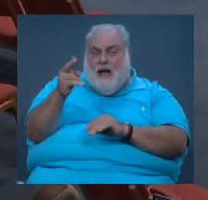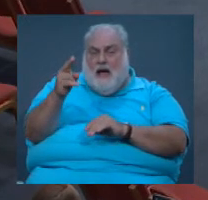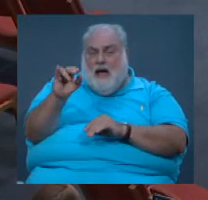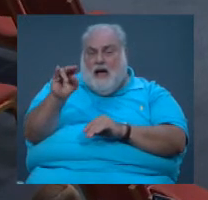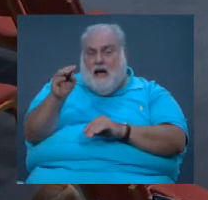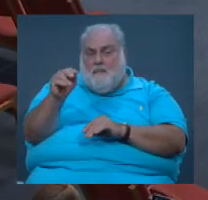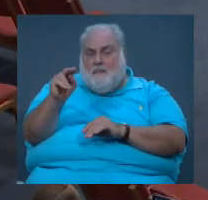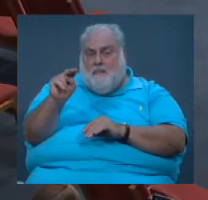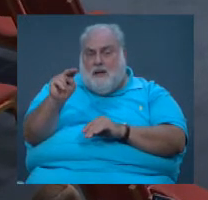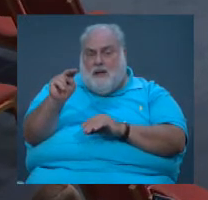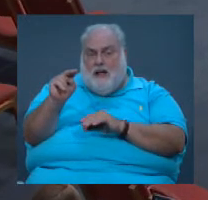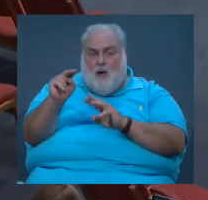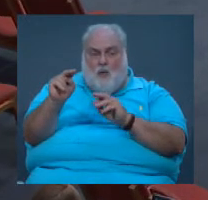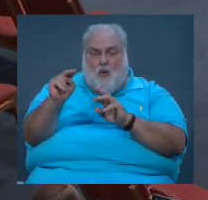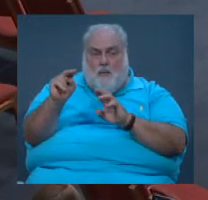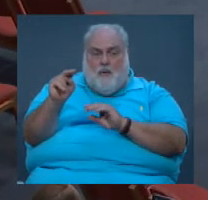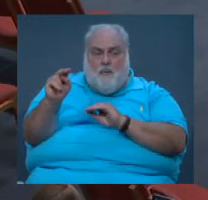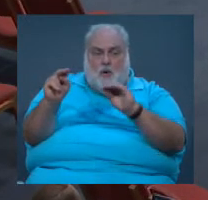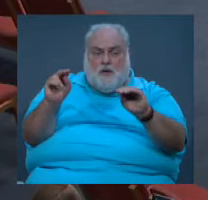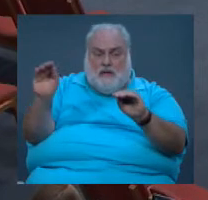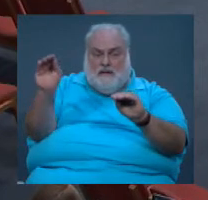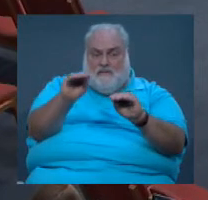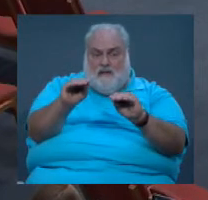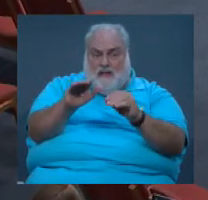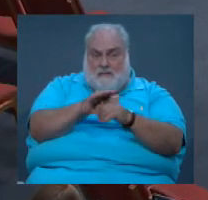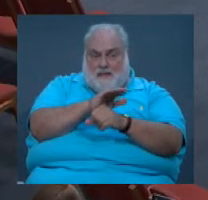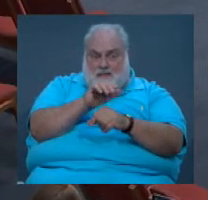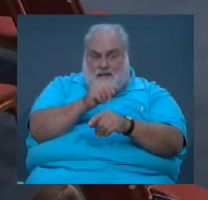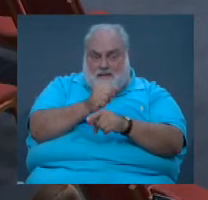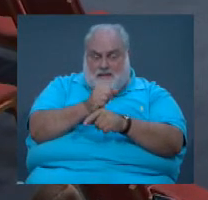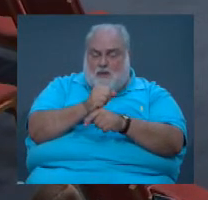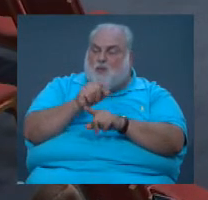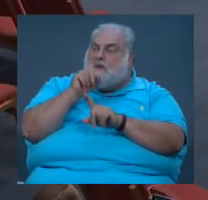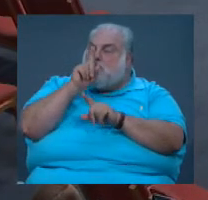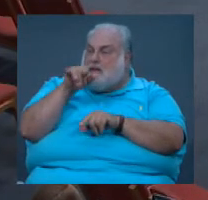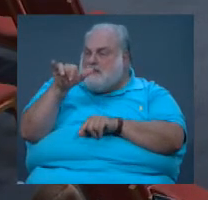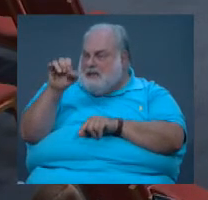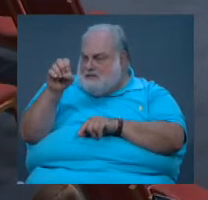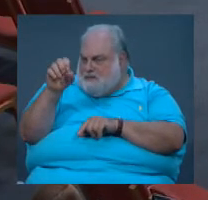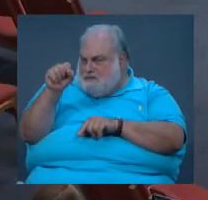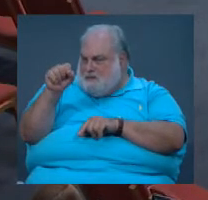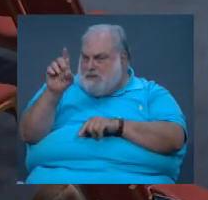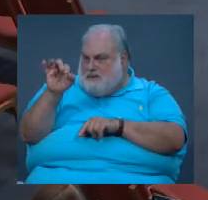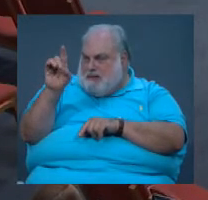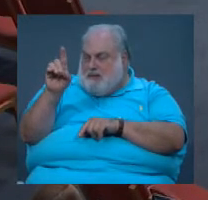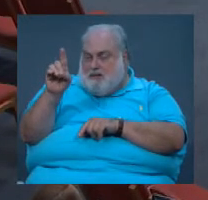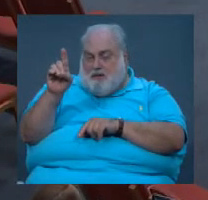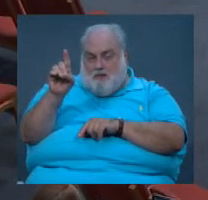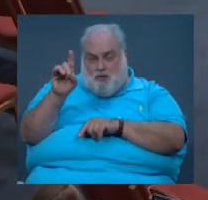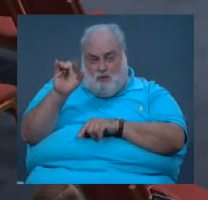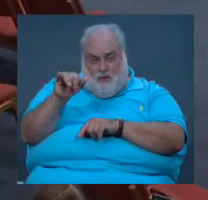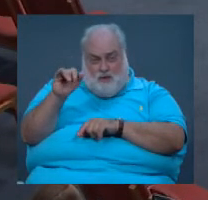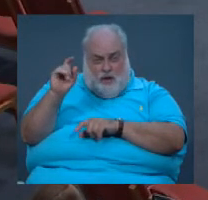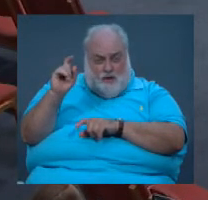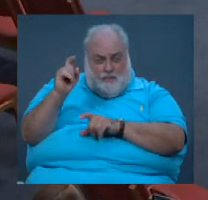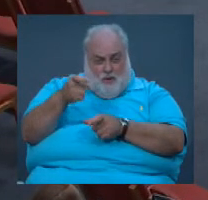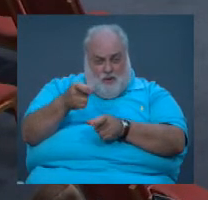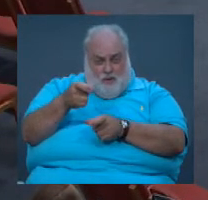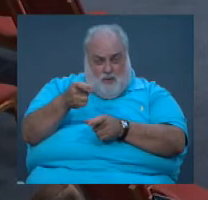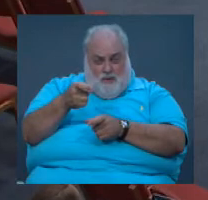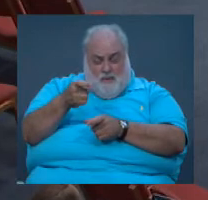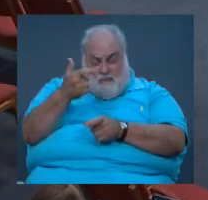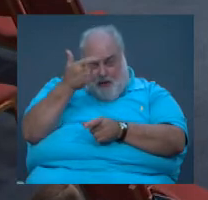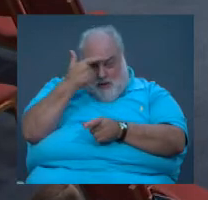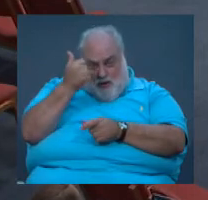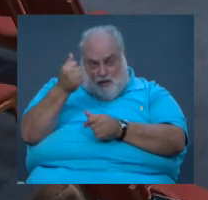Memorial to fulfill those duties and functions? Yes, we did. The other part of that question is with respect to those contributions that we were giving them,